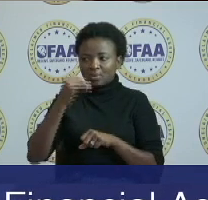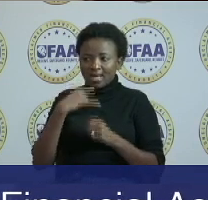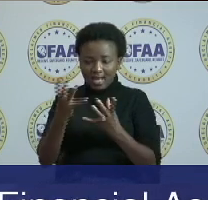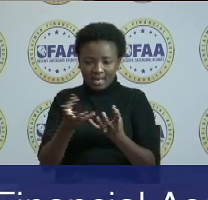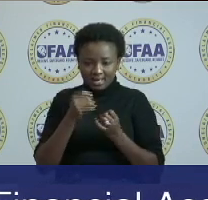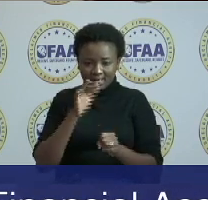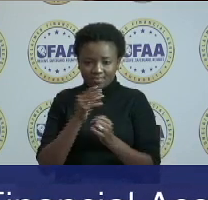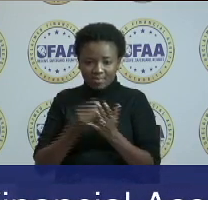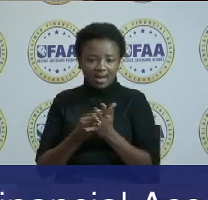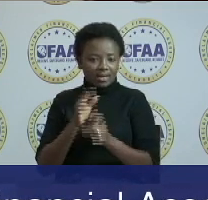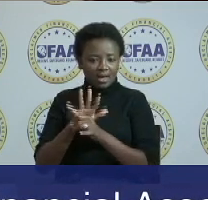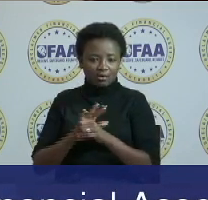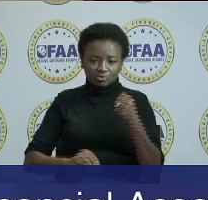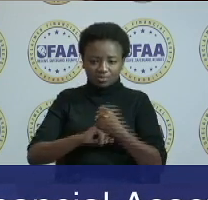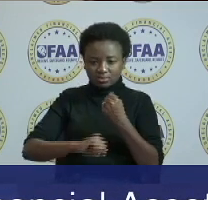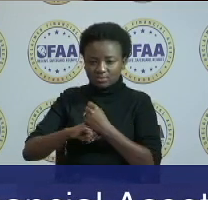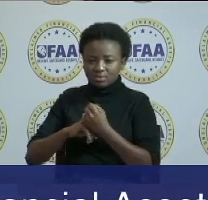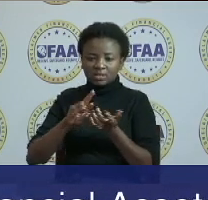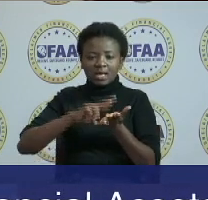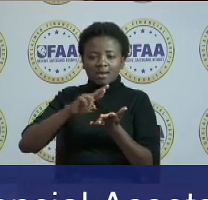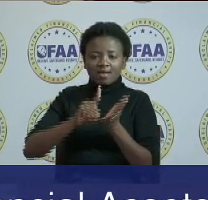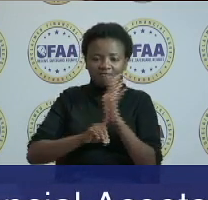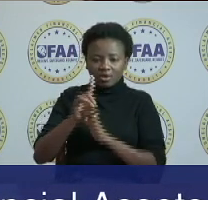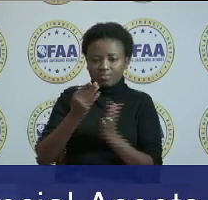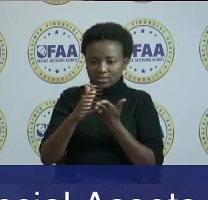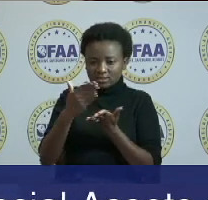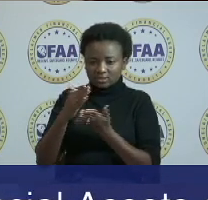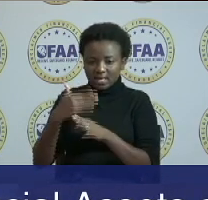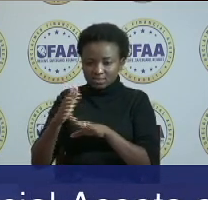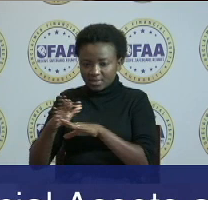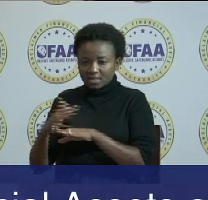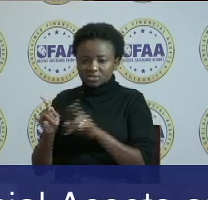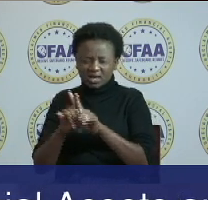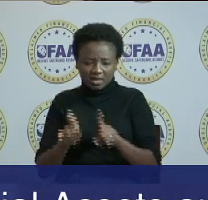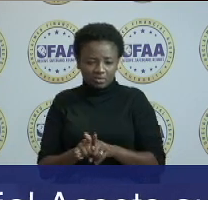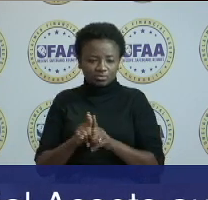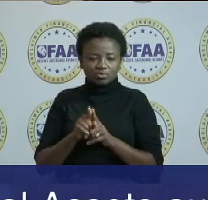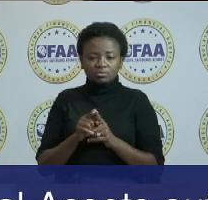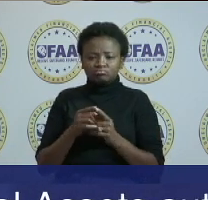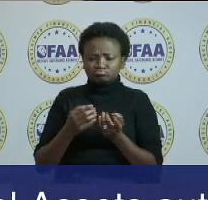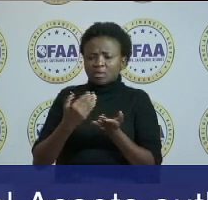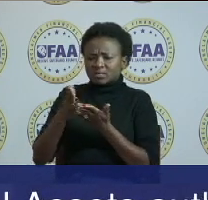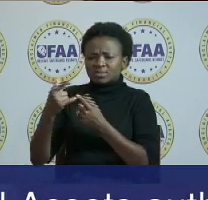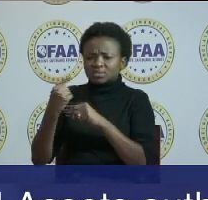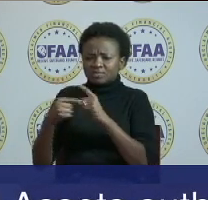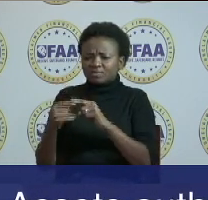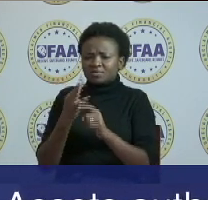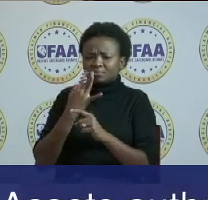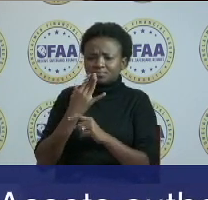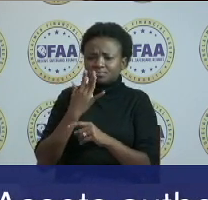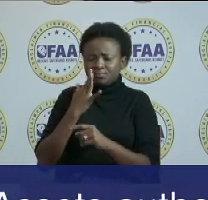fund development expenditure and also recurrent expenditure in government. But that said, we must do that within